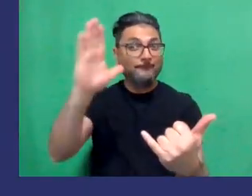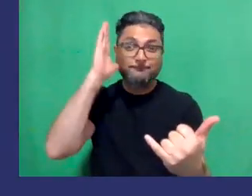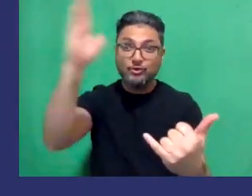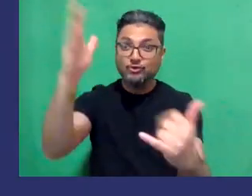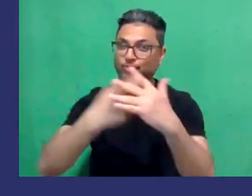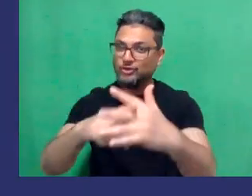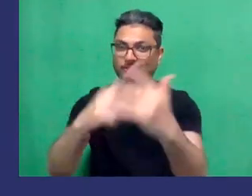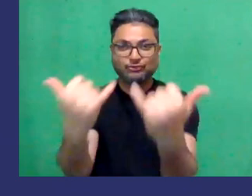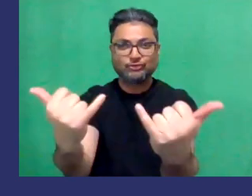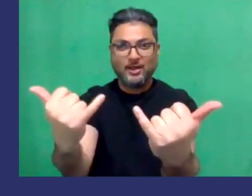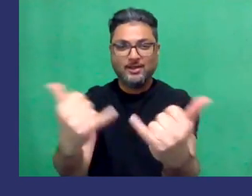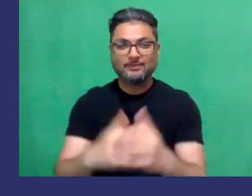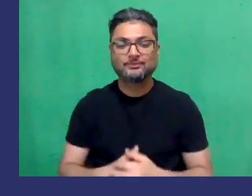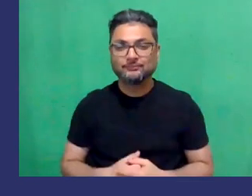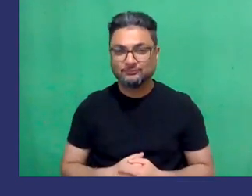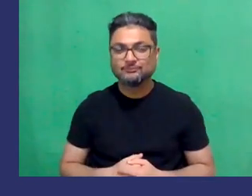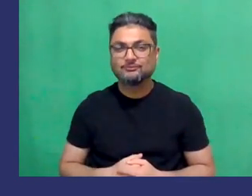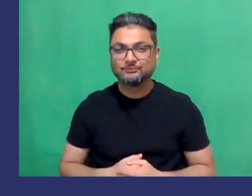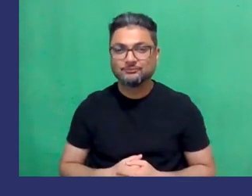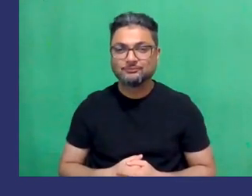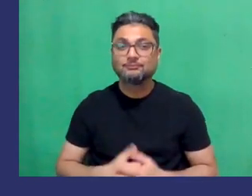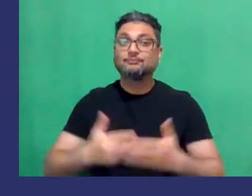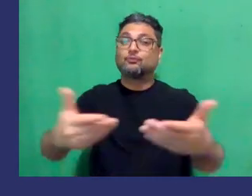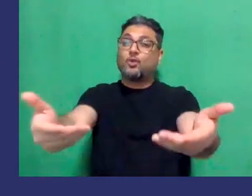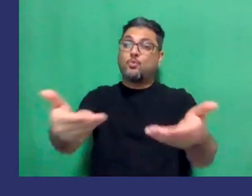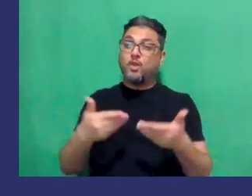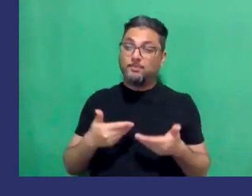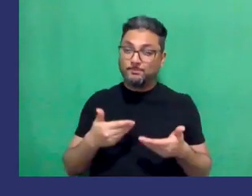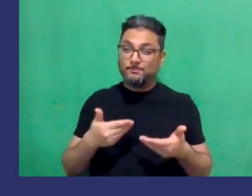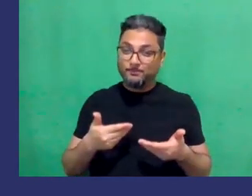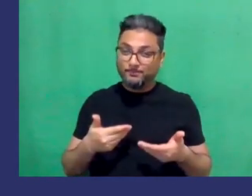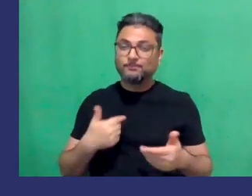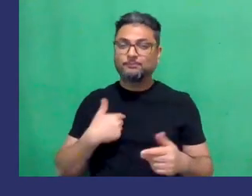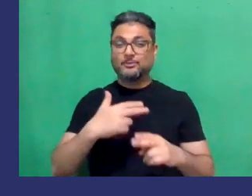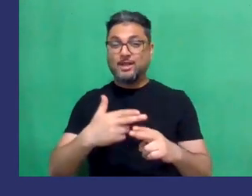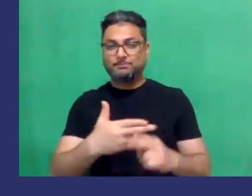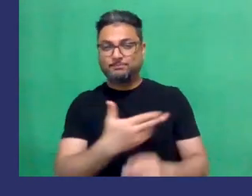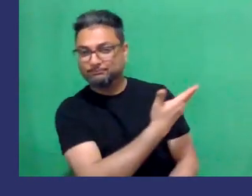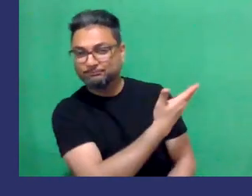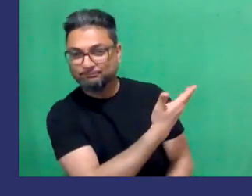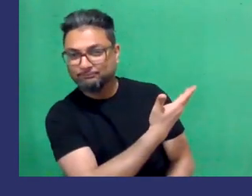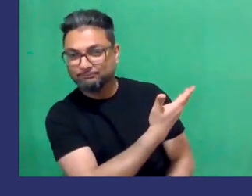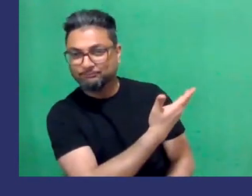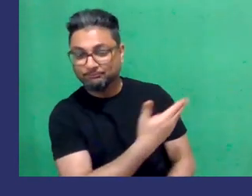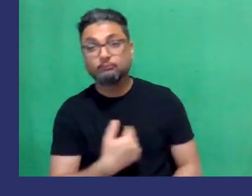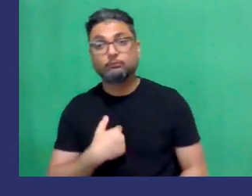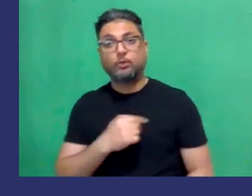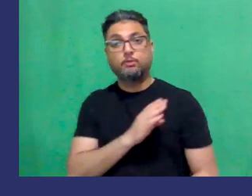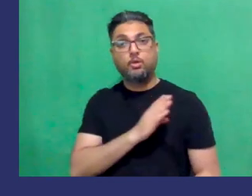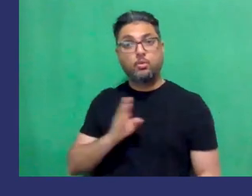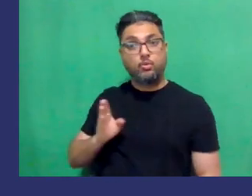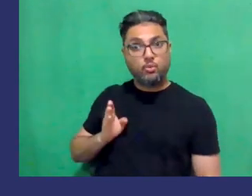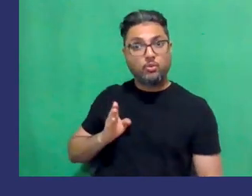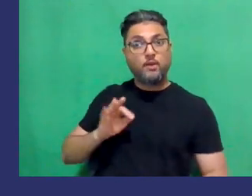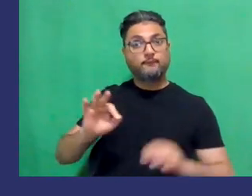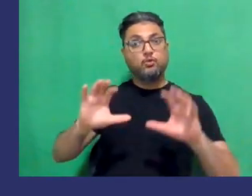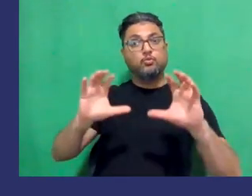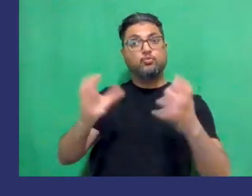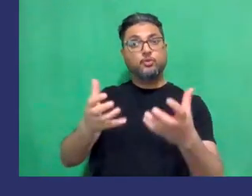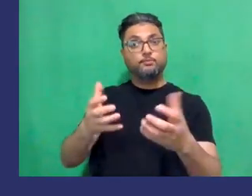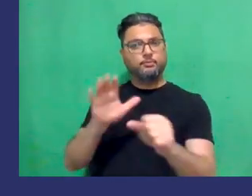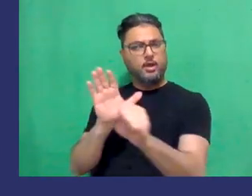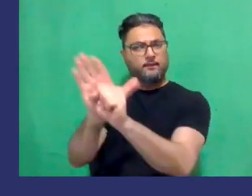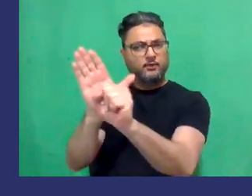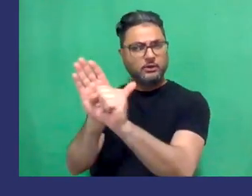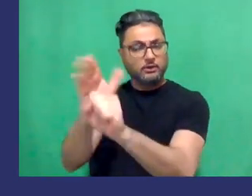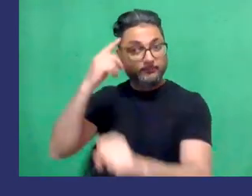Brown College and the Student Association. The SA is the link between the student body and the college. We advocate and negotiate on your behalf to make